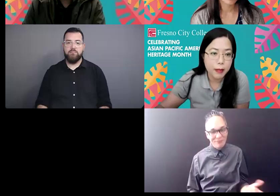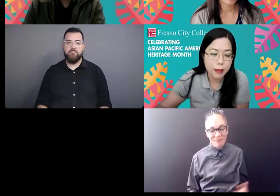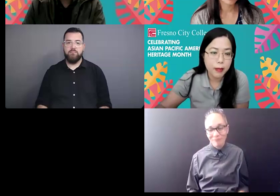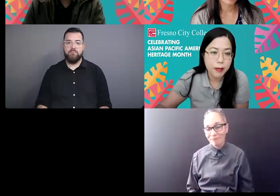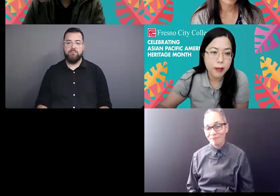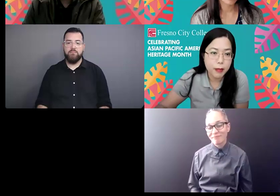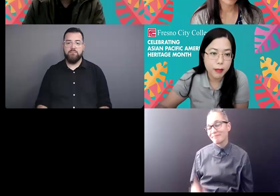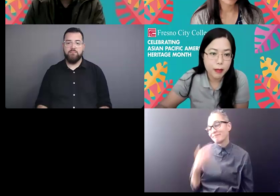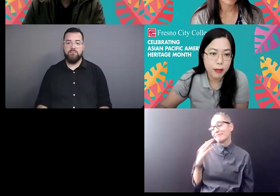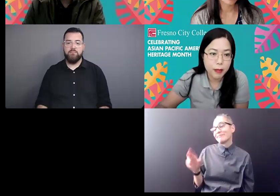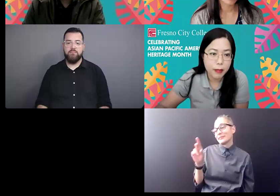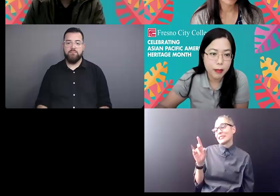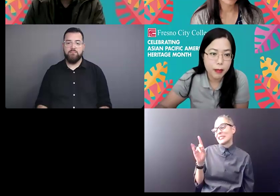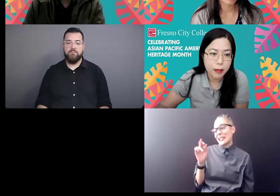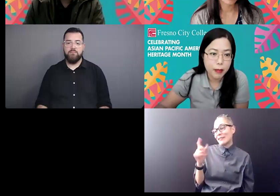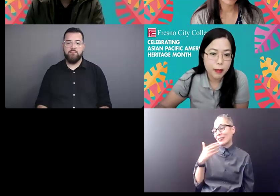Great. Thanks, John.